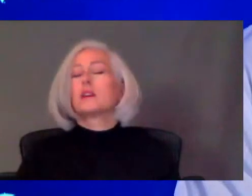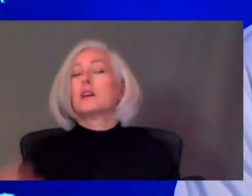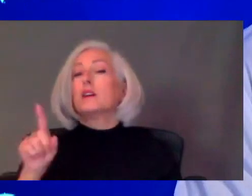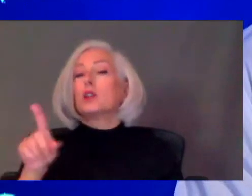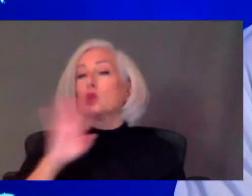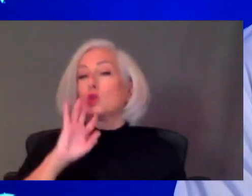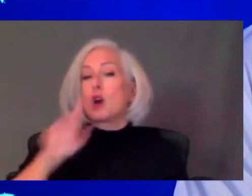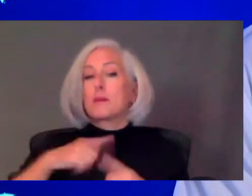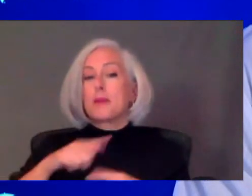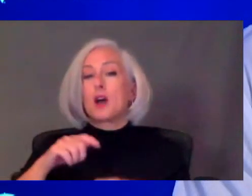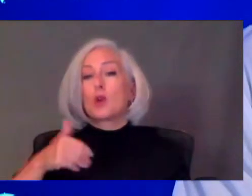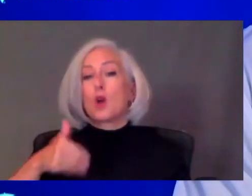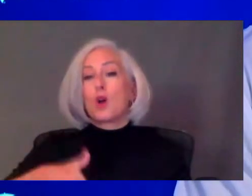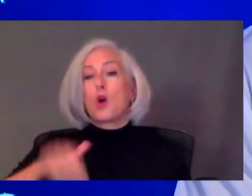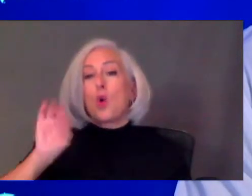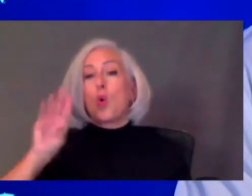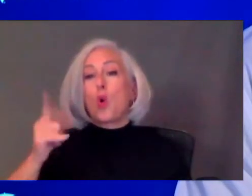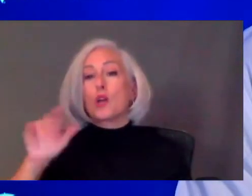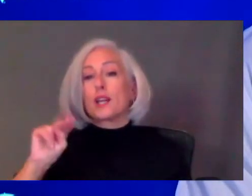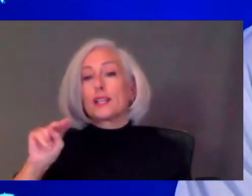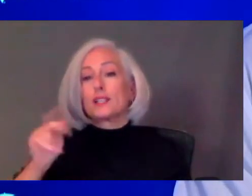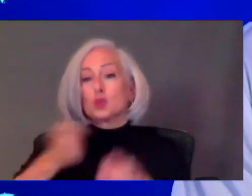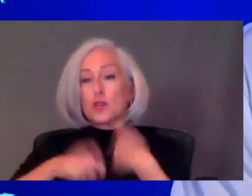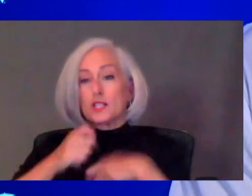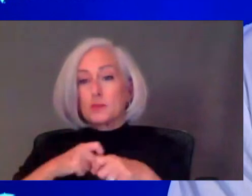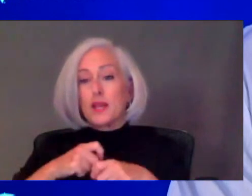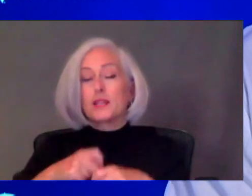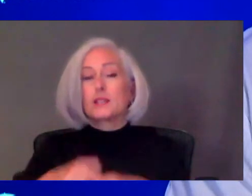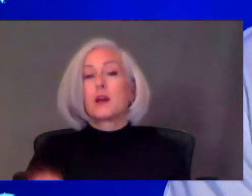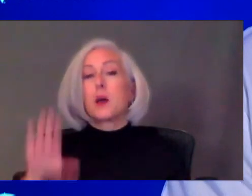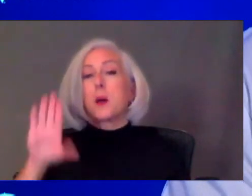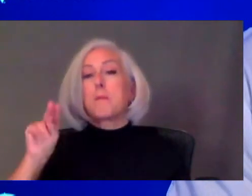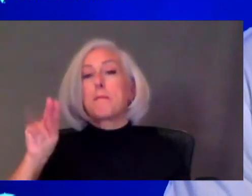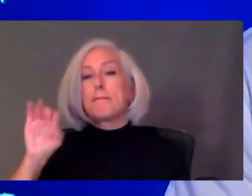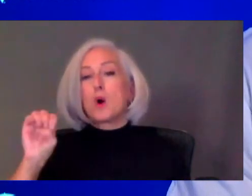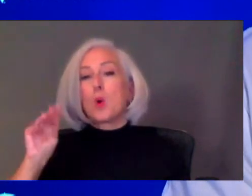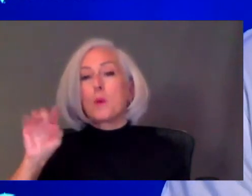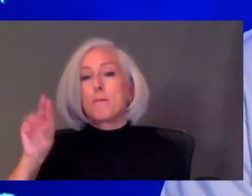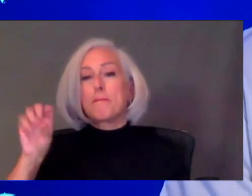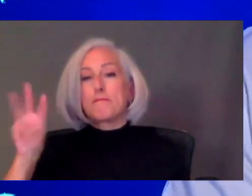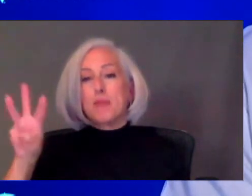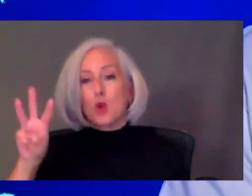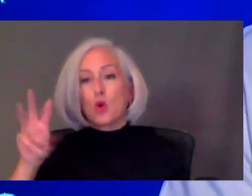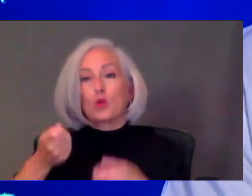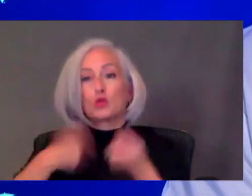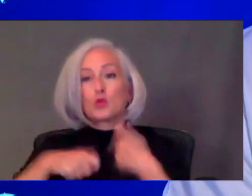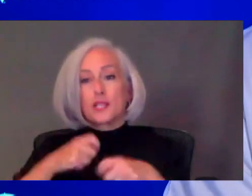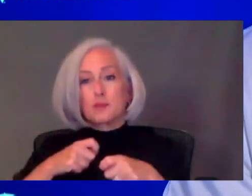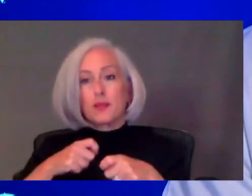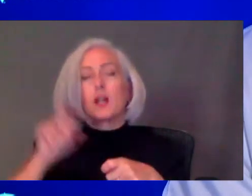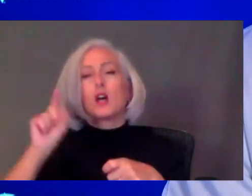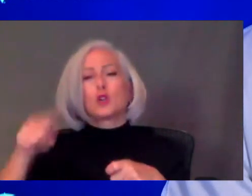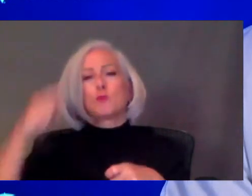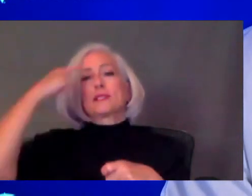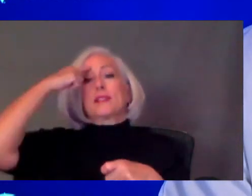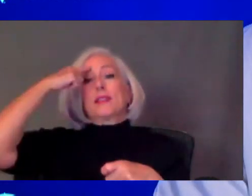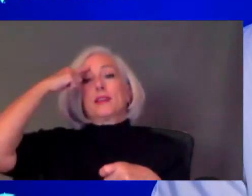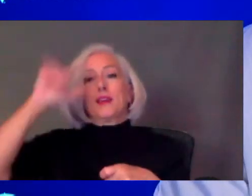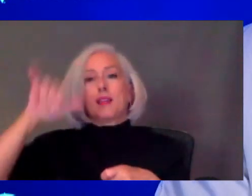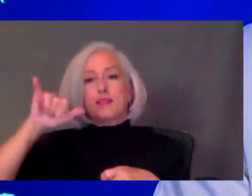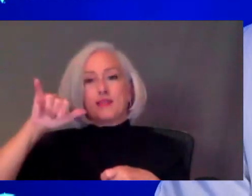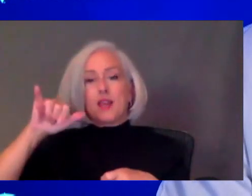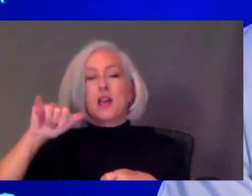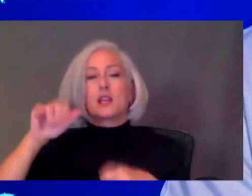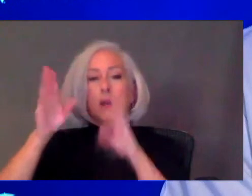efficacy of vaccines months after the vaccination. Dr. Stites seems to say 98% effective against death and long-term illness. I've heard others